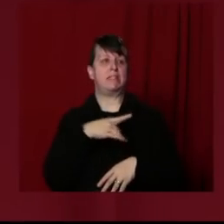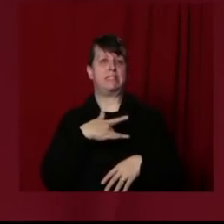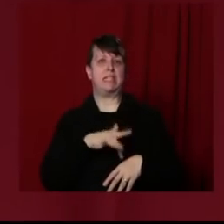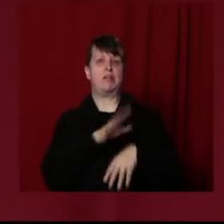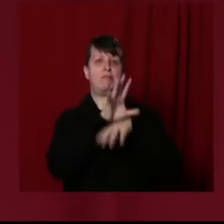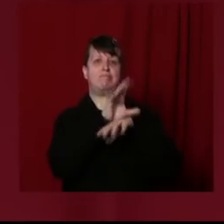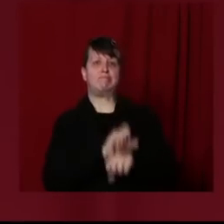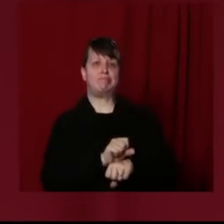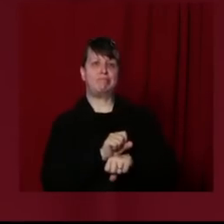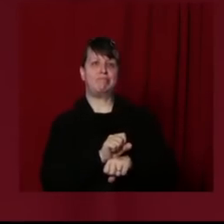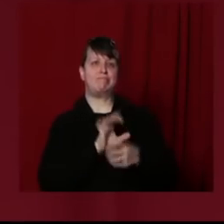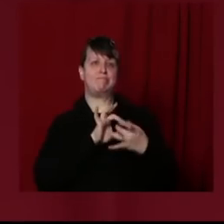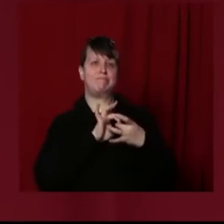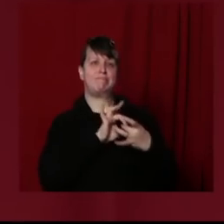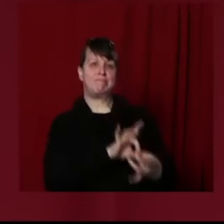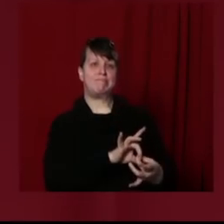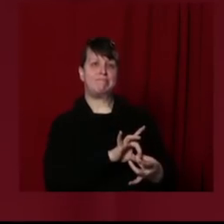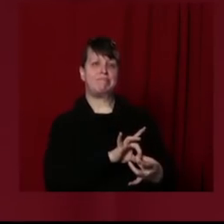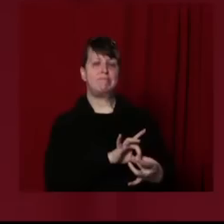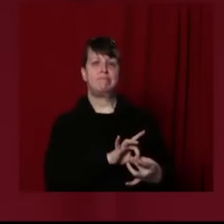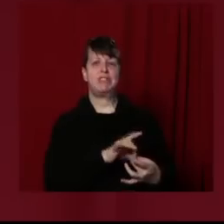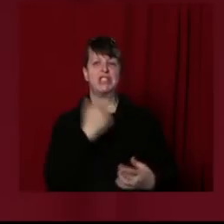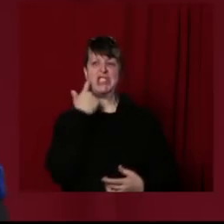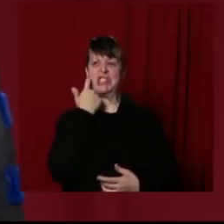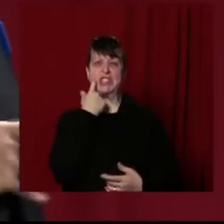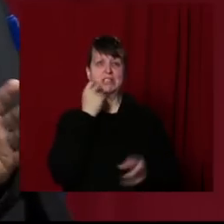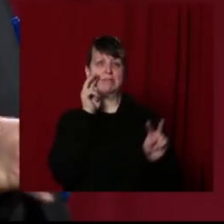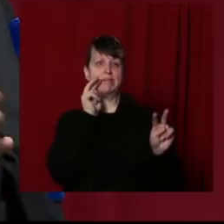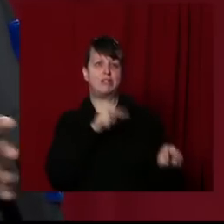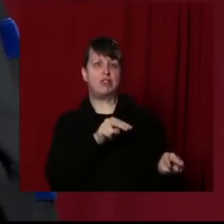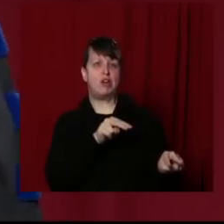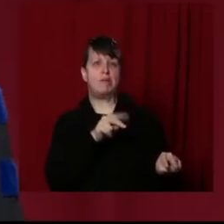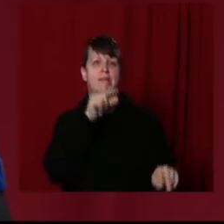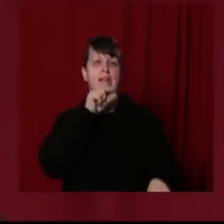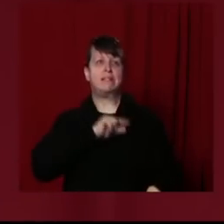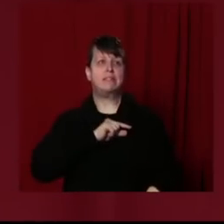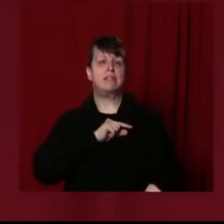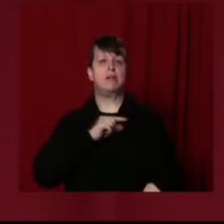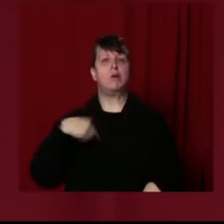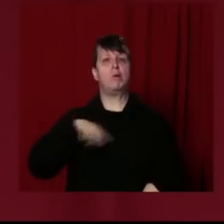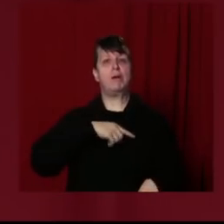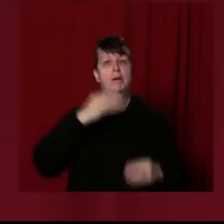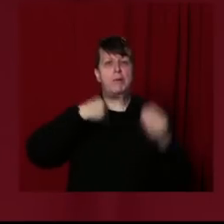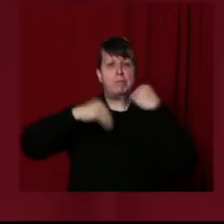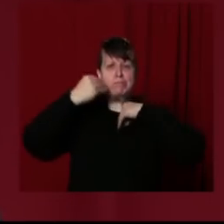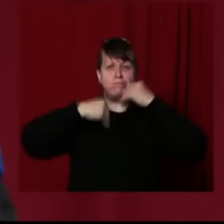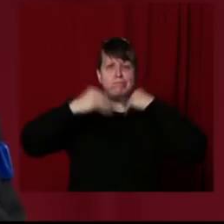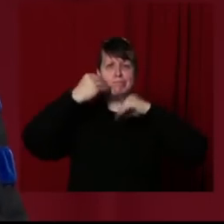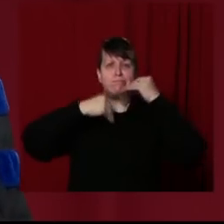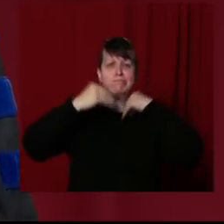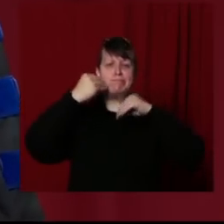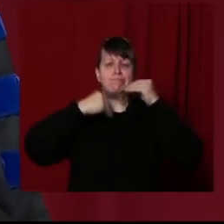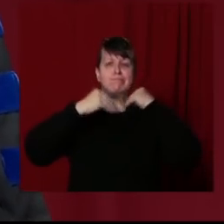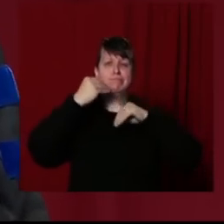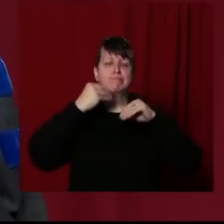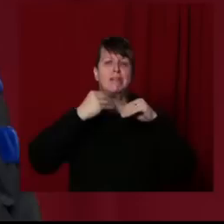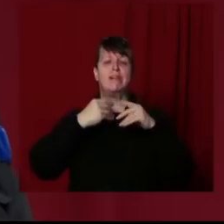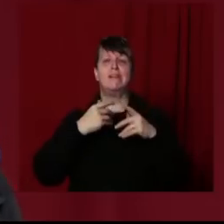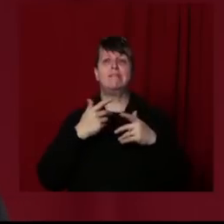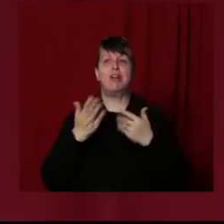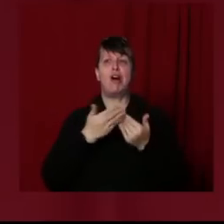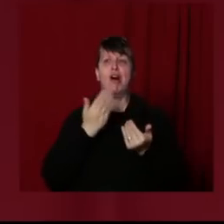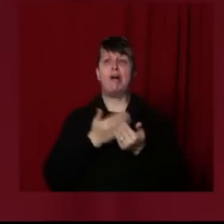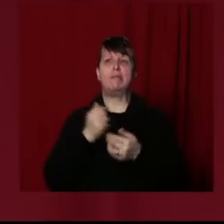them. We just observed Thanksgiving, and we ate an assortment of excess and an excess of foods that